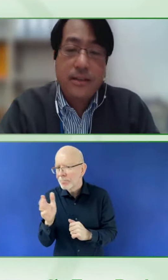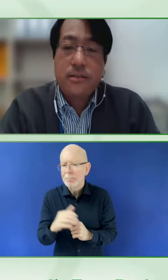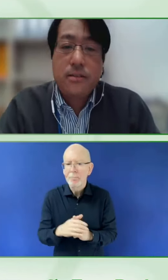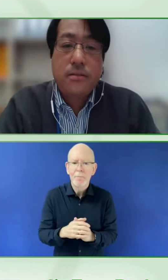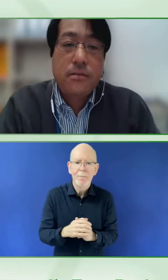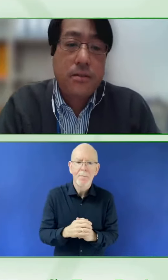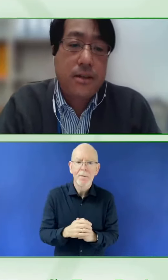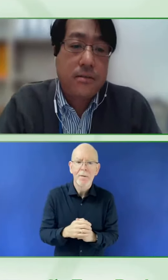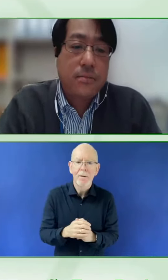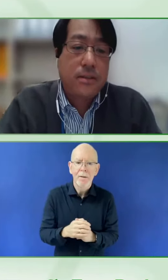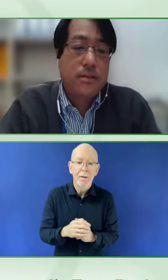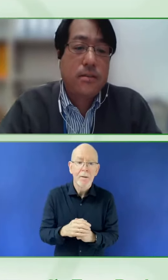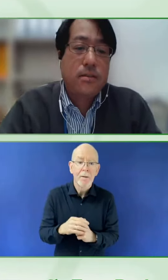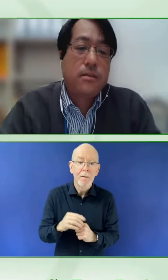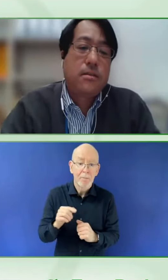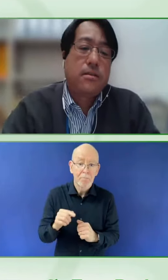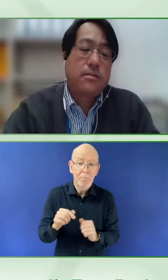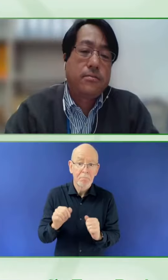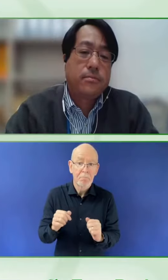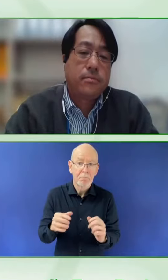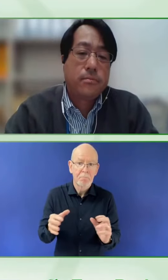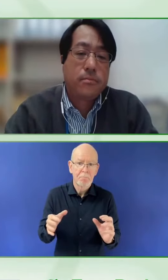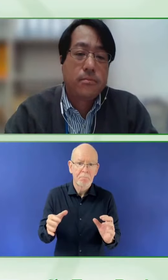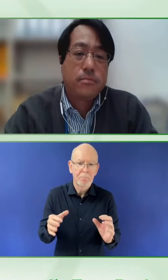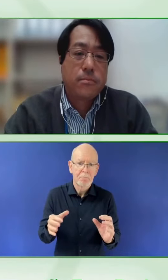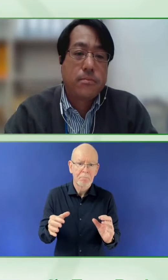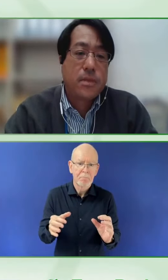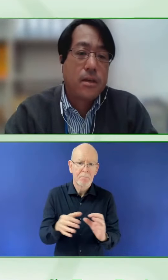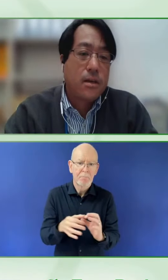Please, next slide, please.